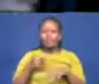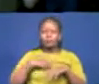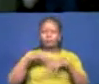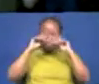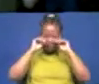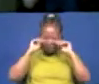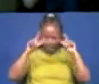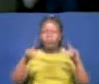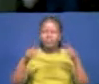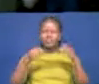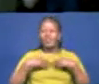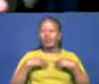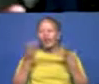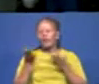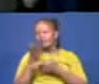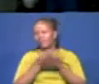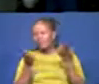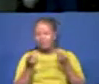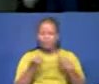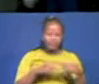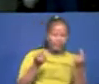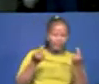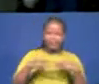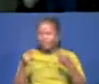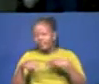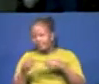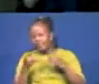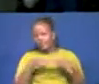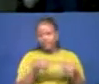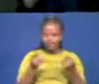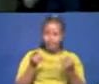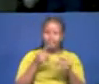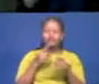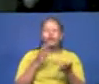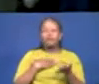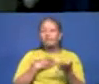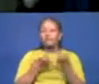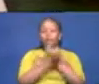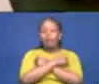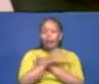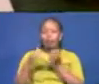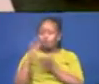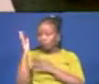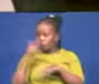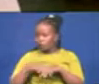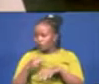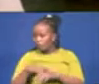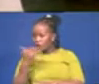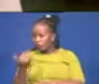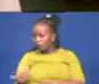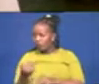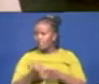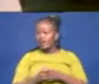and then I'm like, let me try do something, like let me check around. So I really loved since I was at young age. And I've been